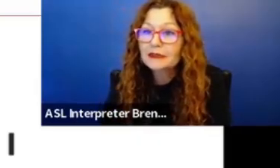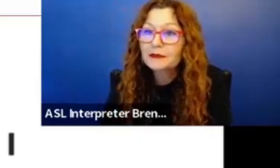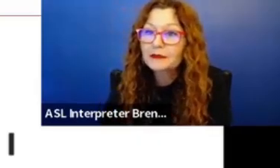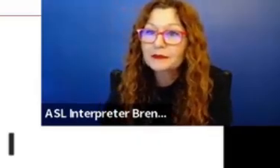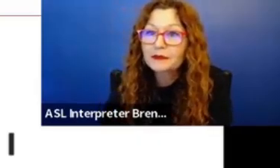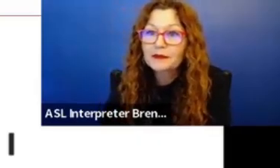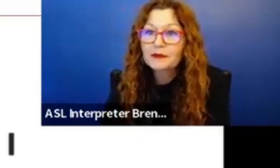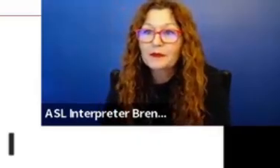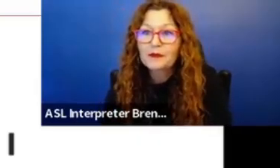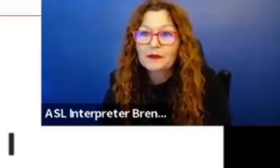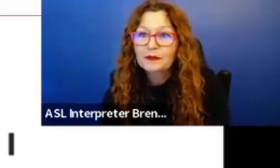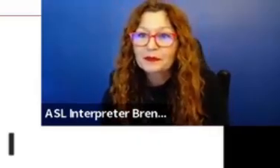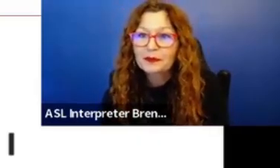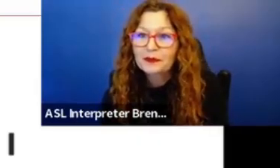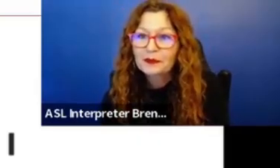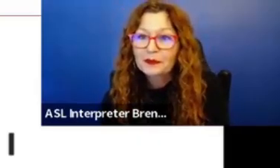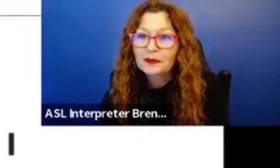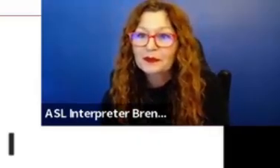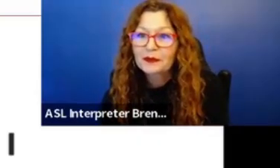S.